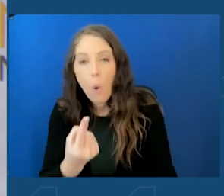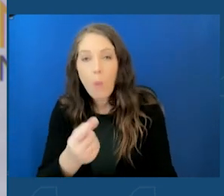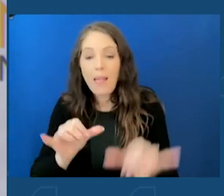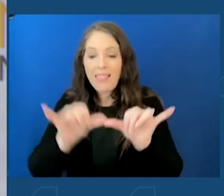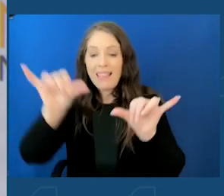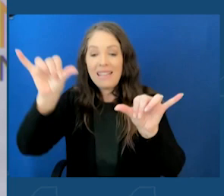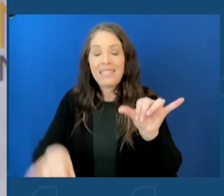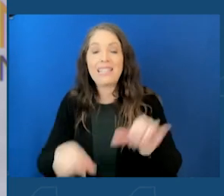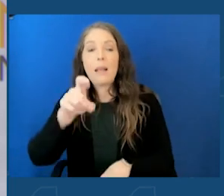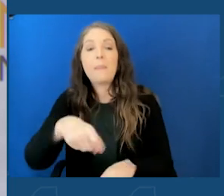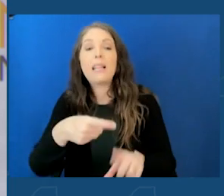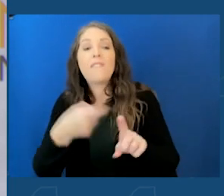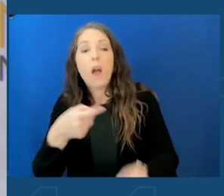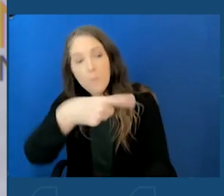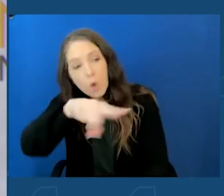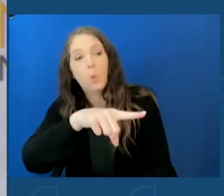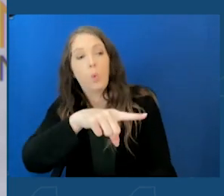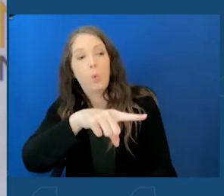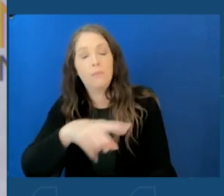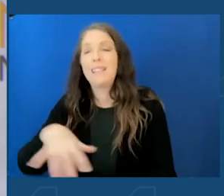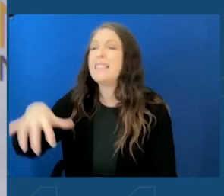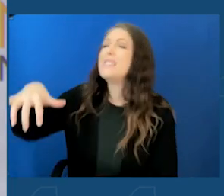them.